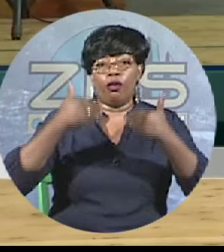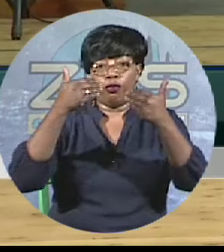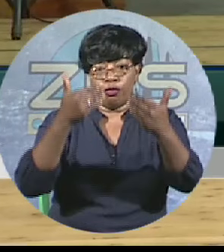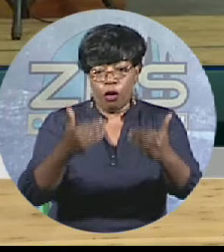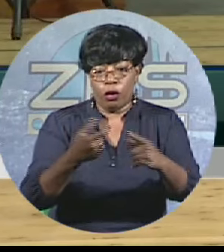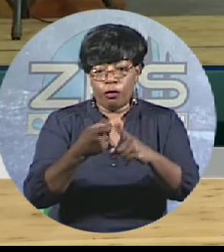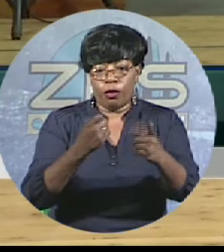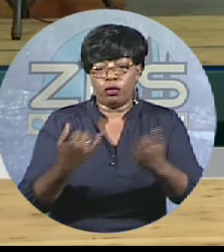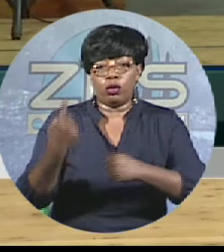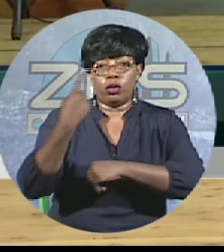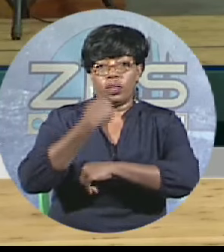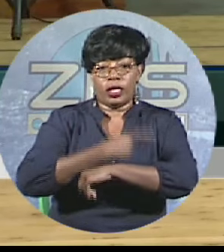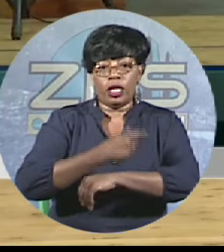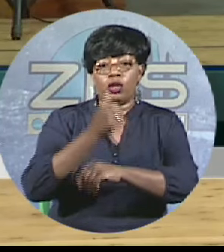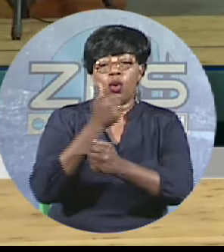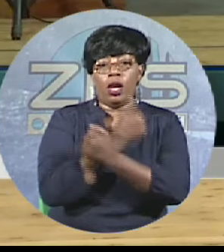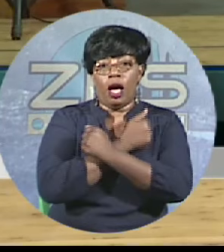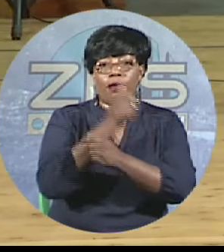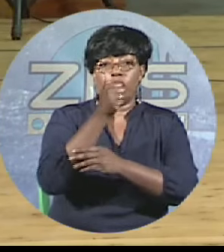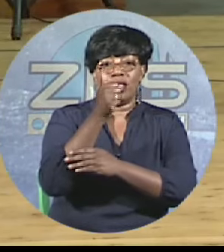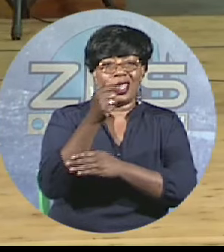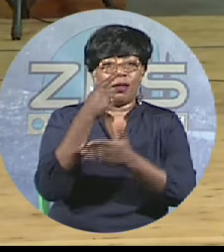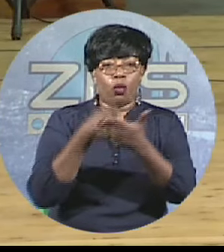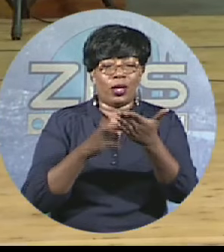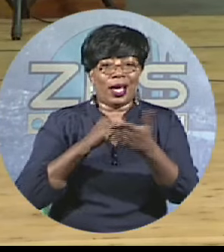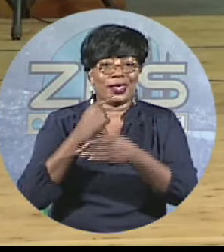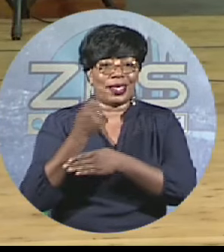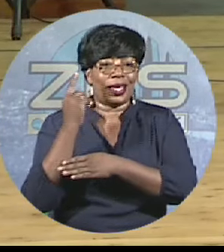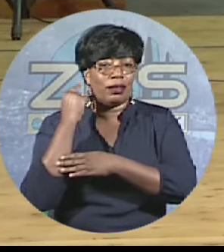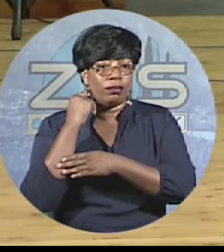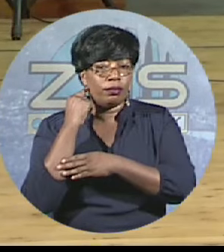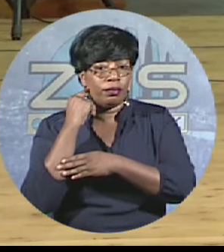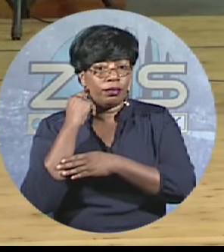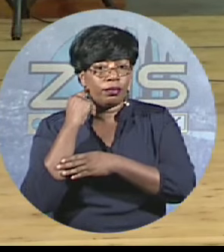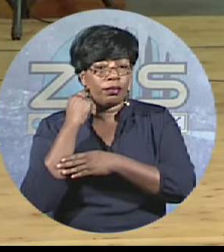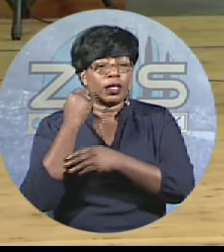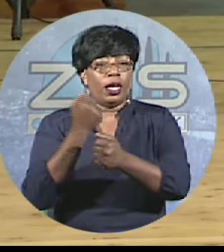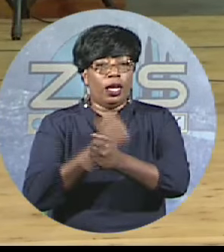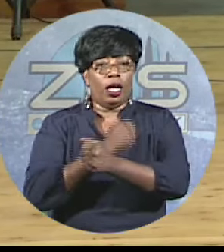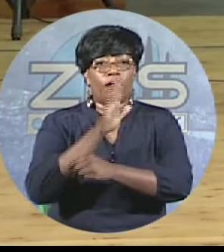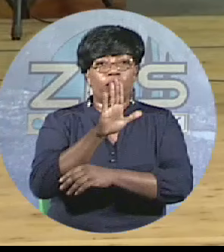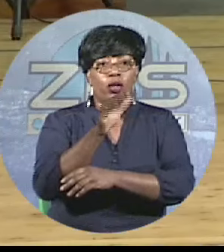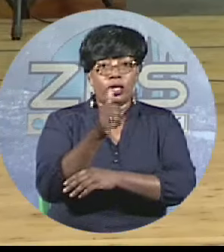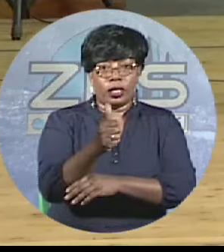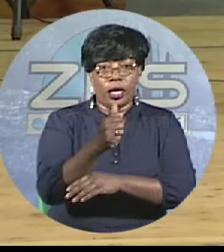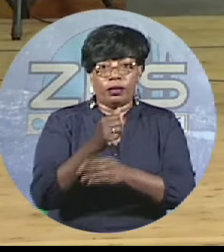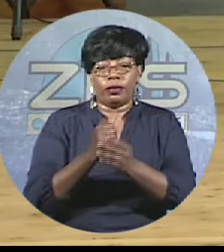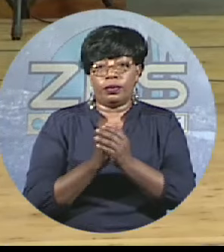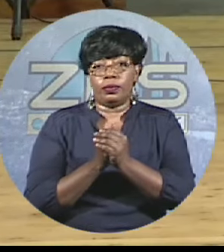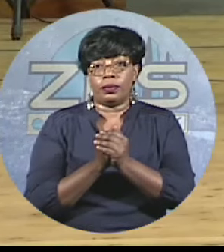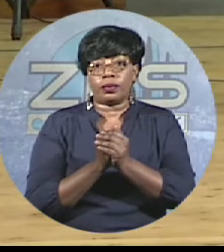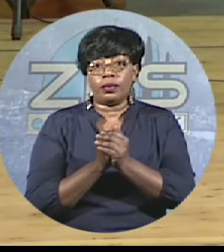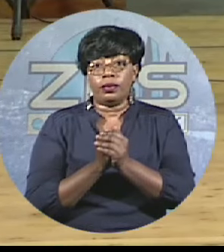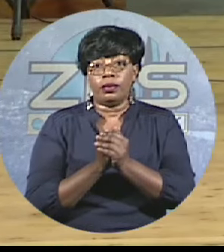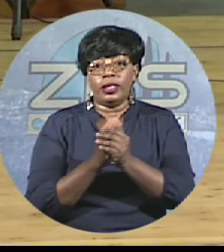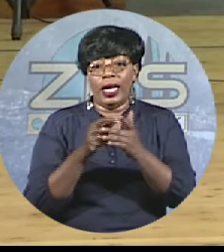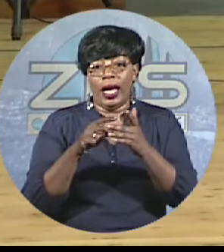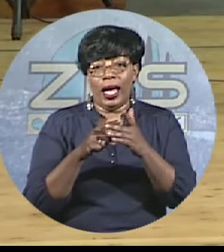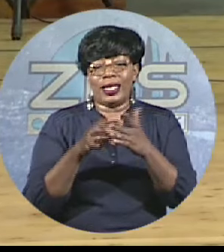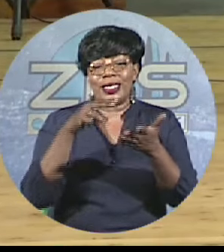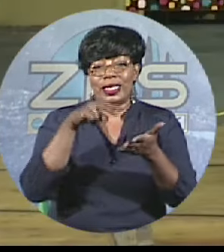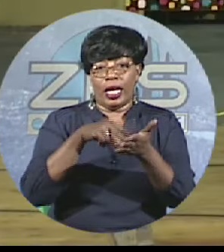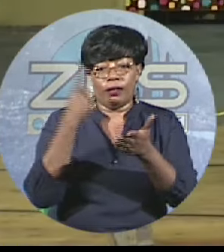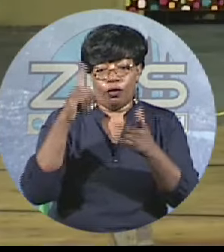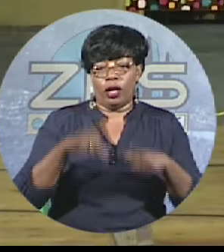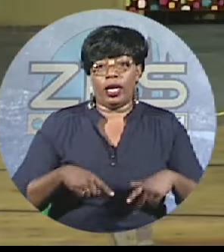day. Love yourself. What did I say? Love yourself. Love yourself and stand for